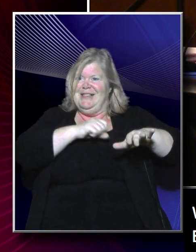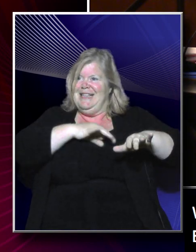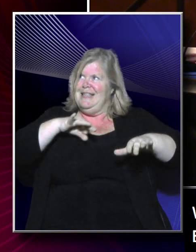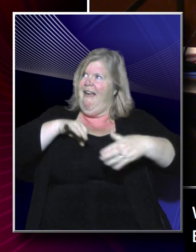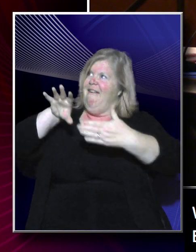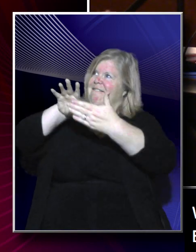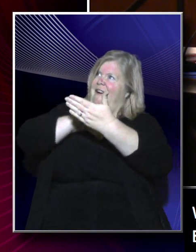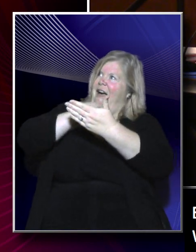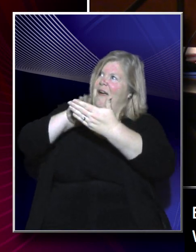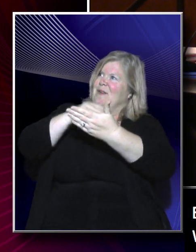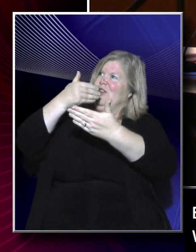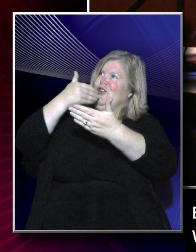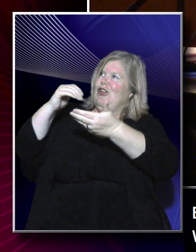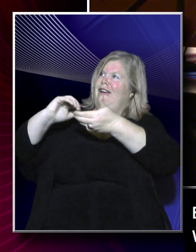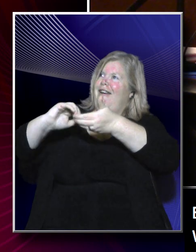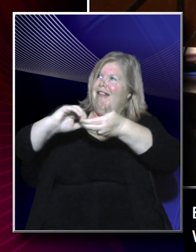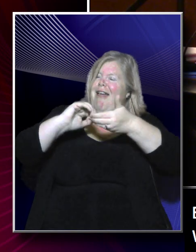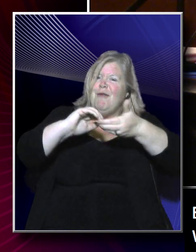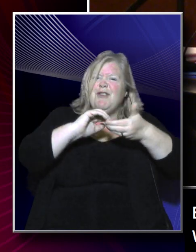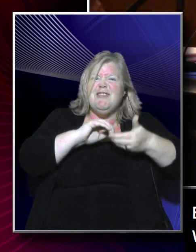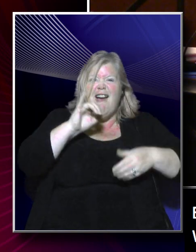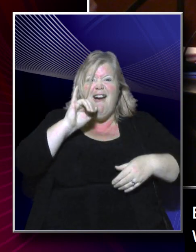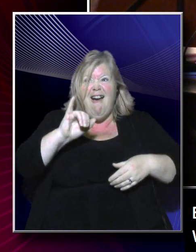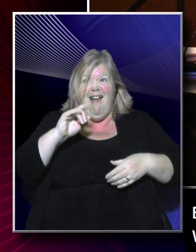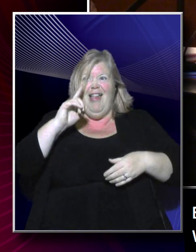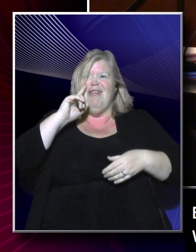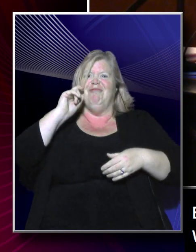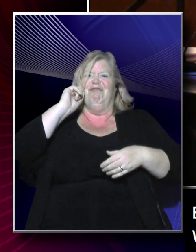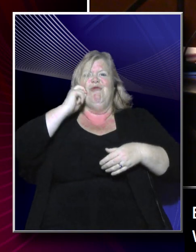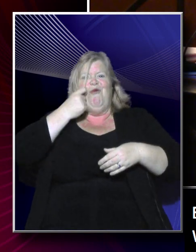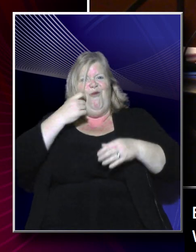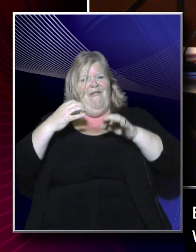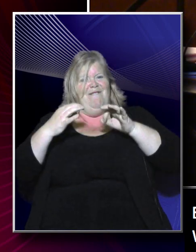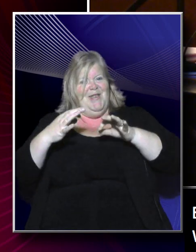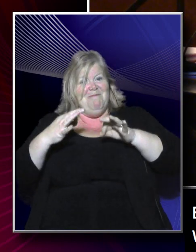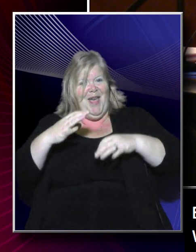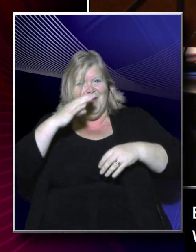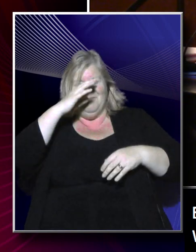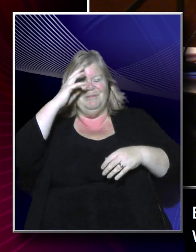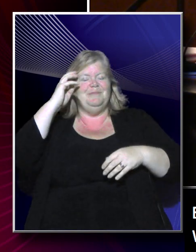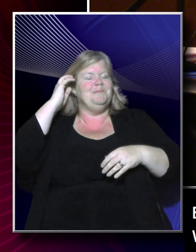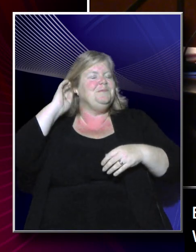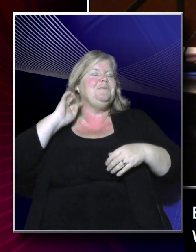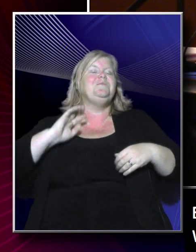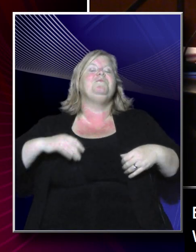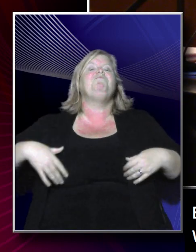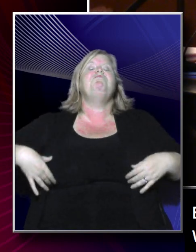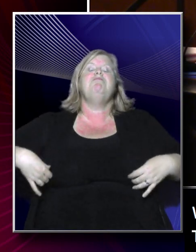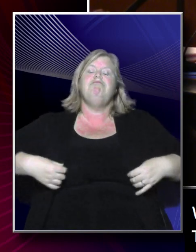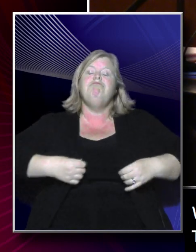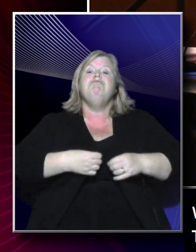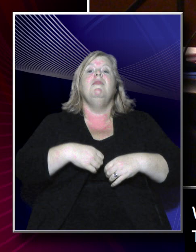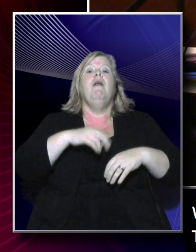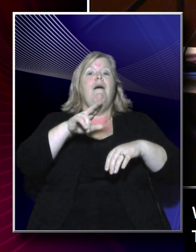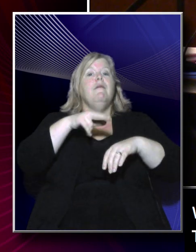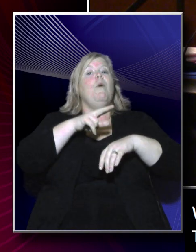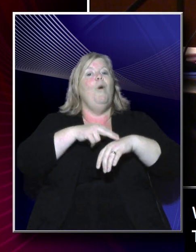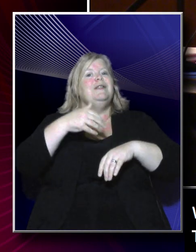was awesome feedback. Then, of course, they gave us other